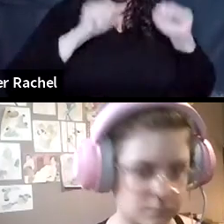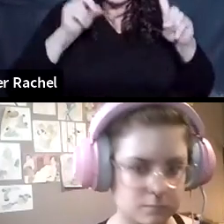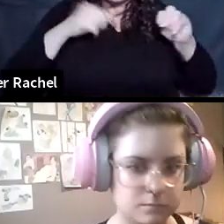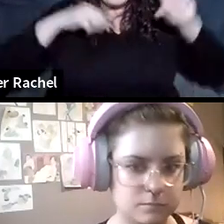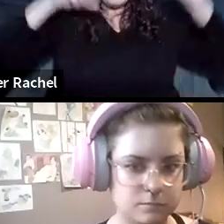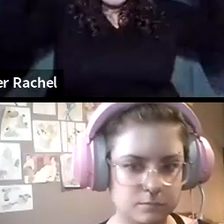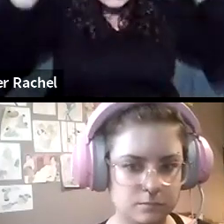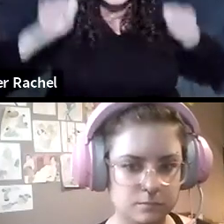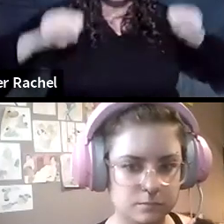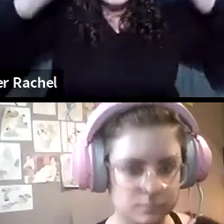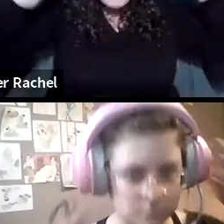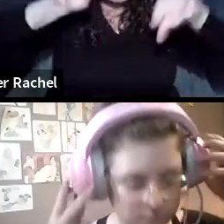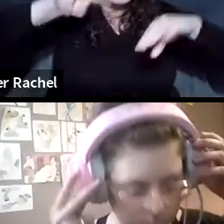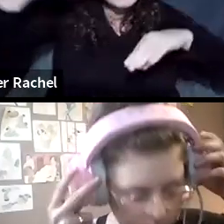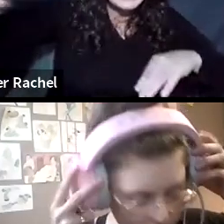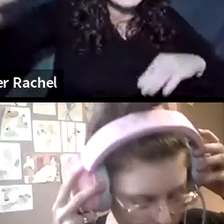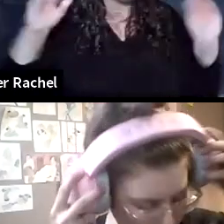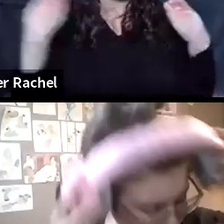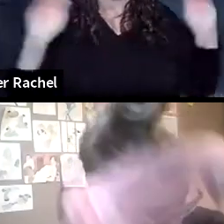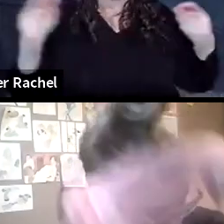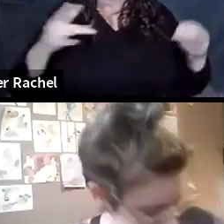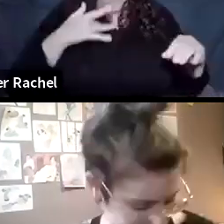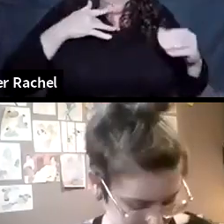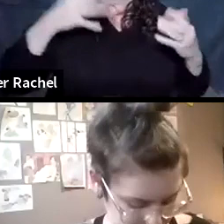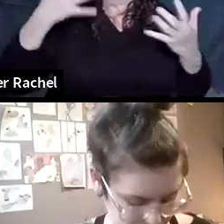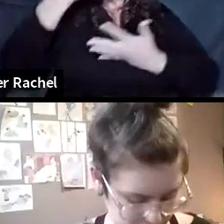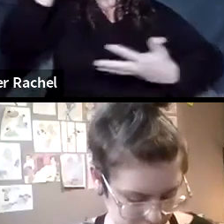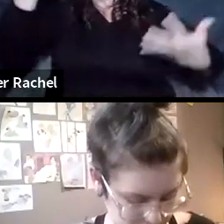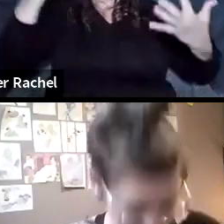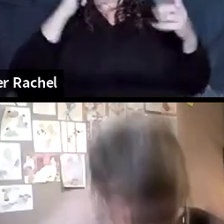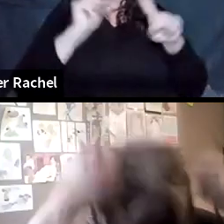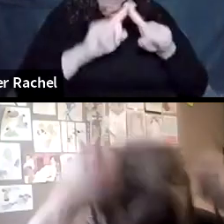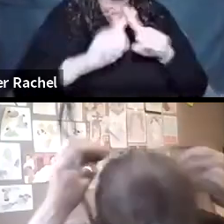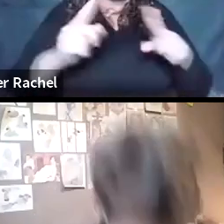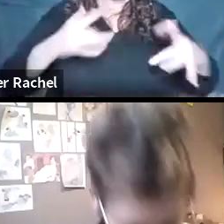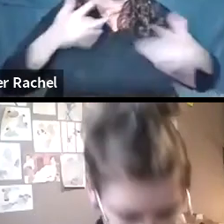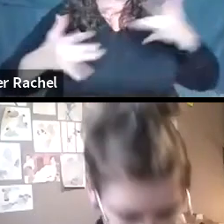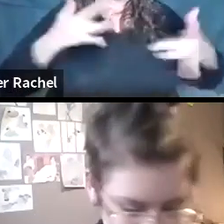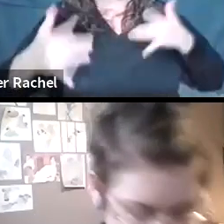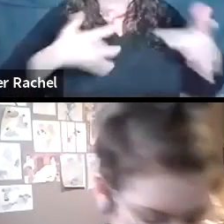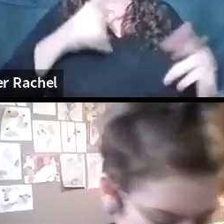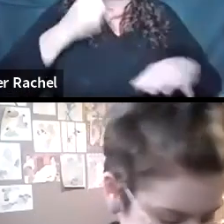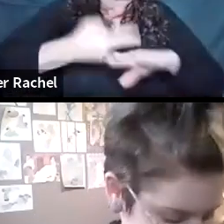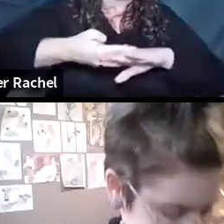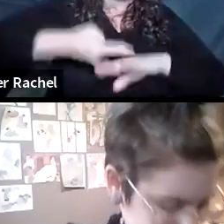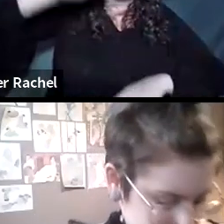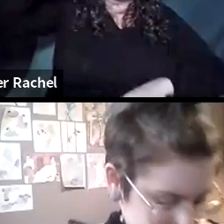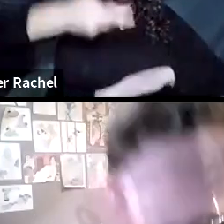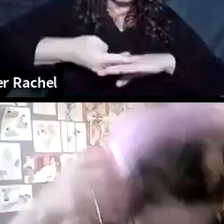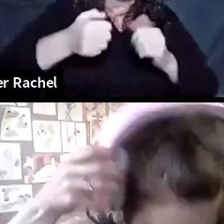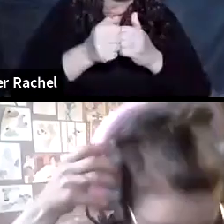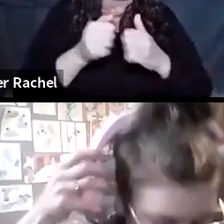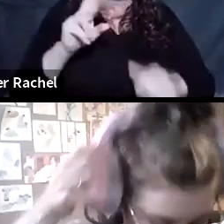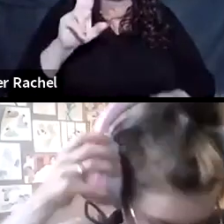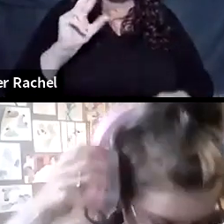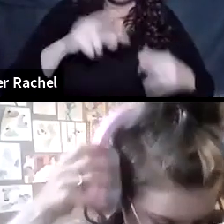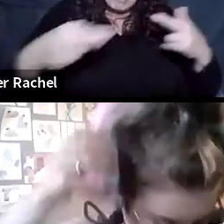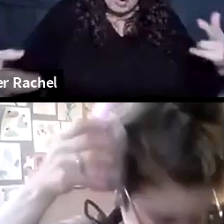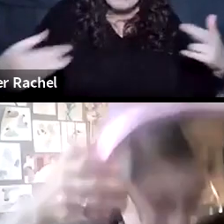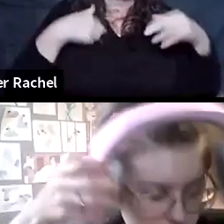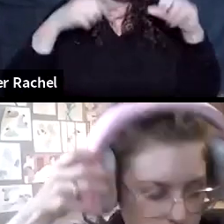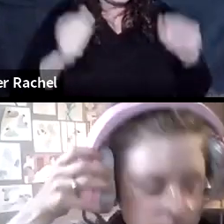flips and things like that give you all of those wonderful aerial sensations. But suspension with rope allows me to experience